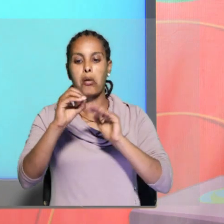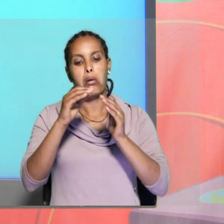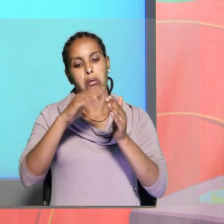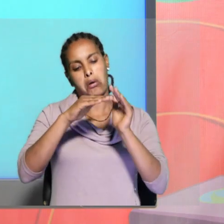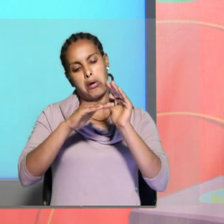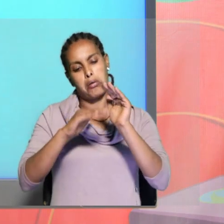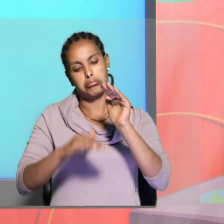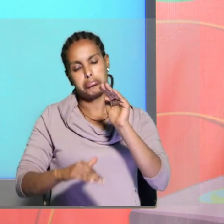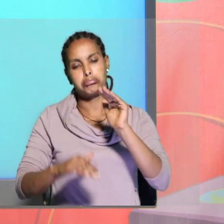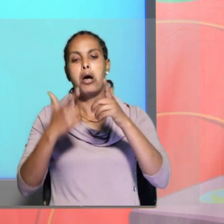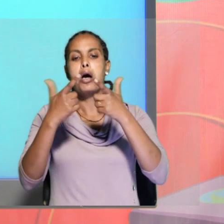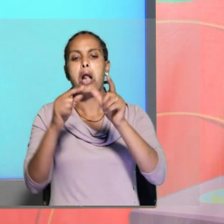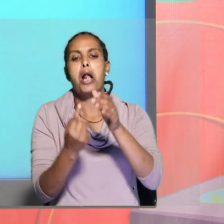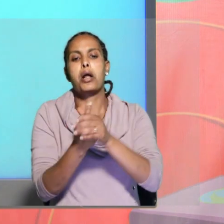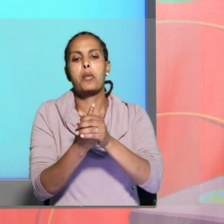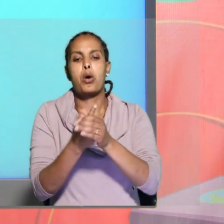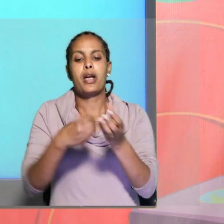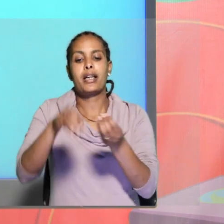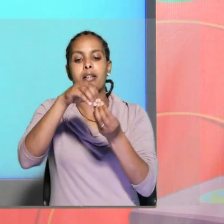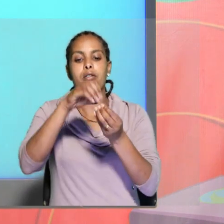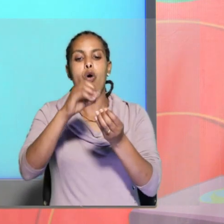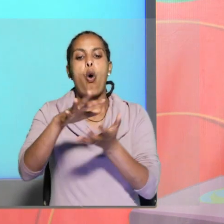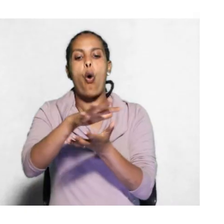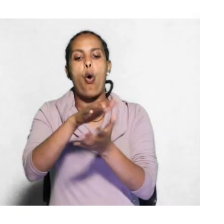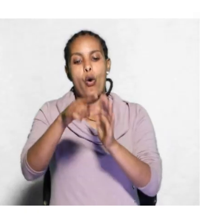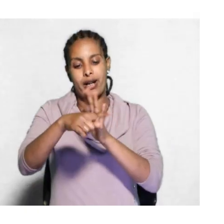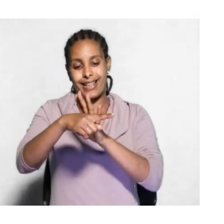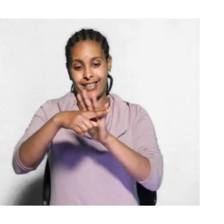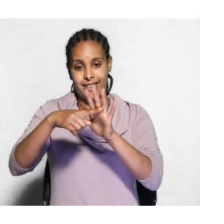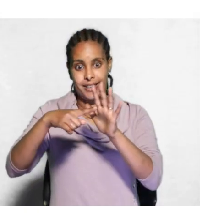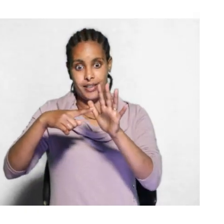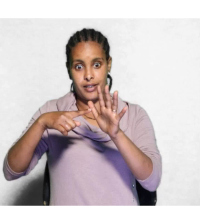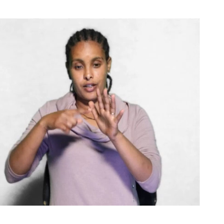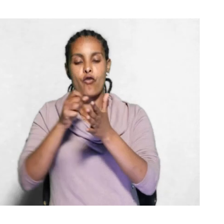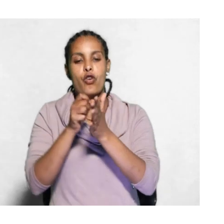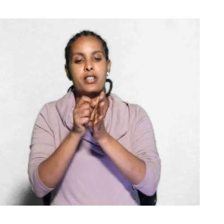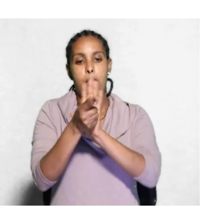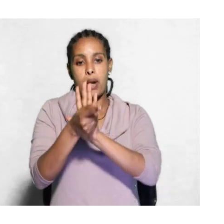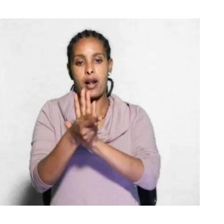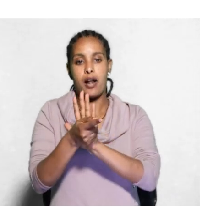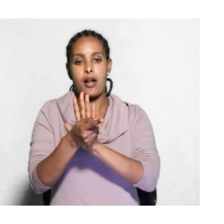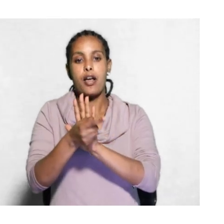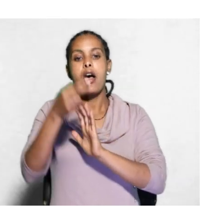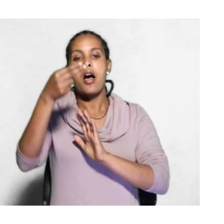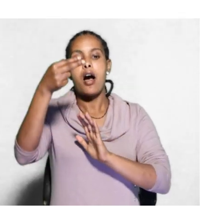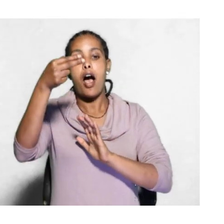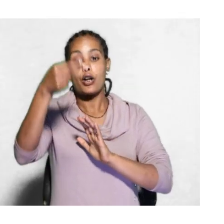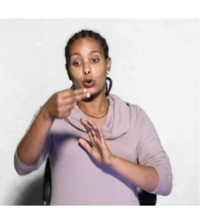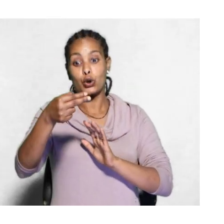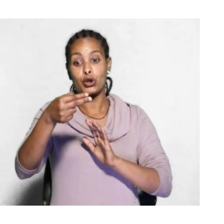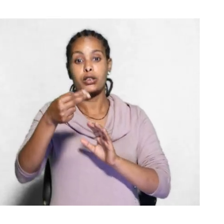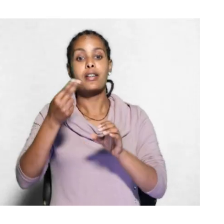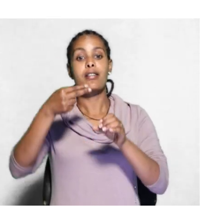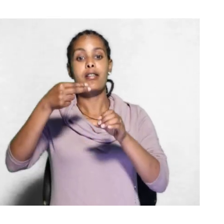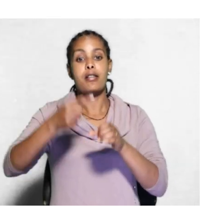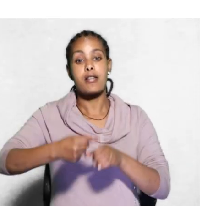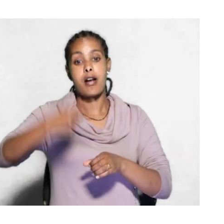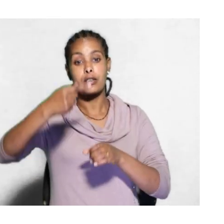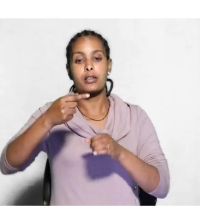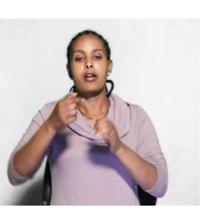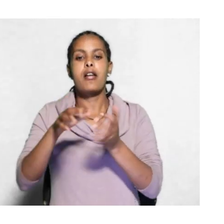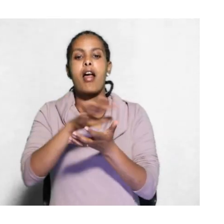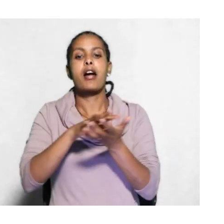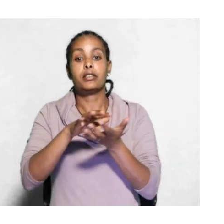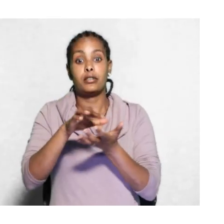in randomness or an increase in order. For example, hydrogen gas reacts with oxygen gas